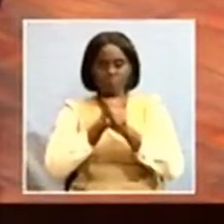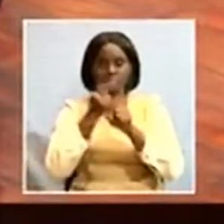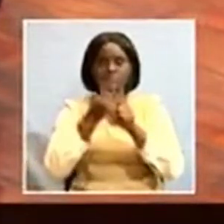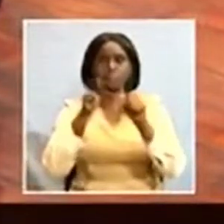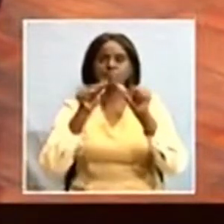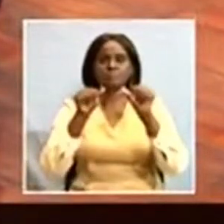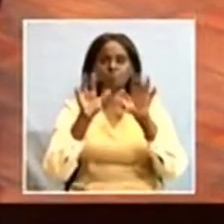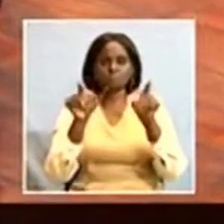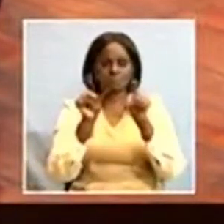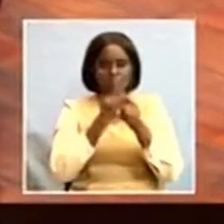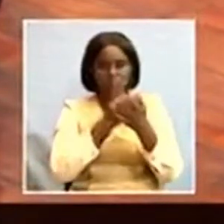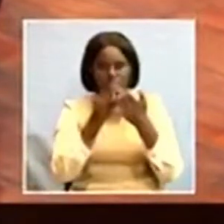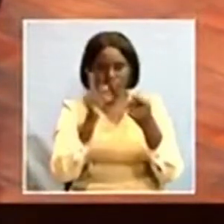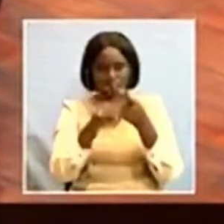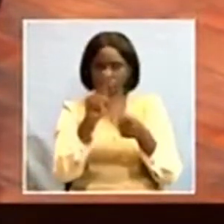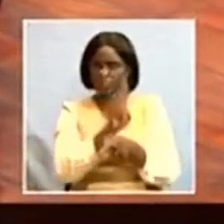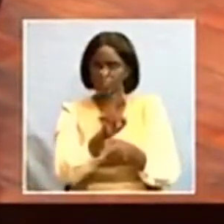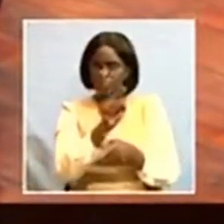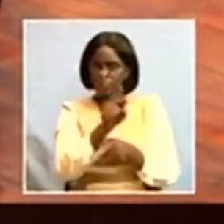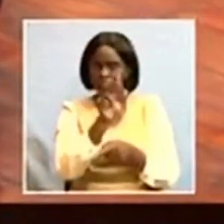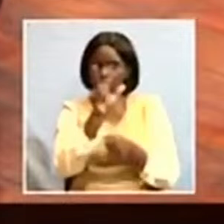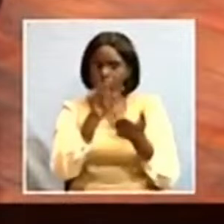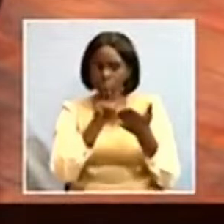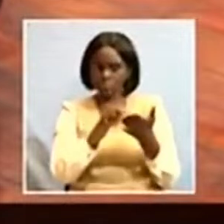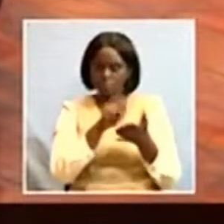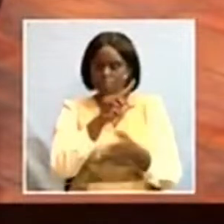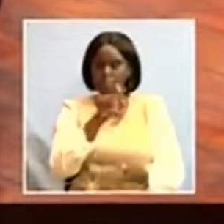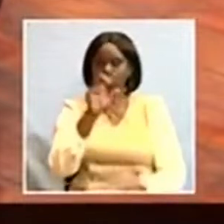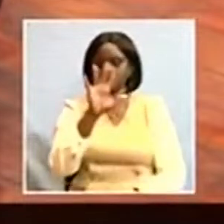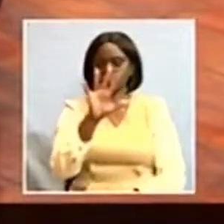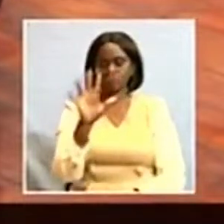auditors. The failure to spend